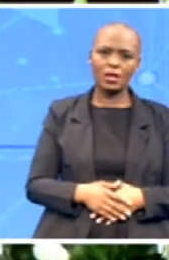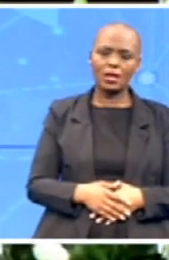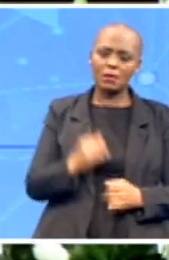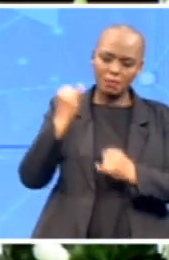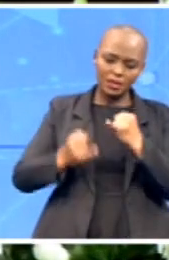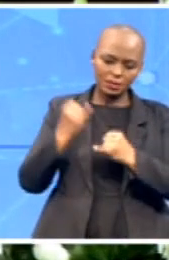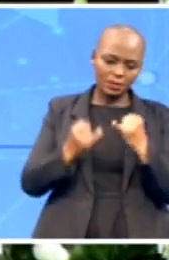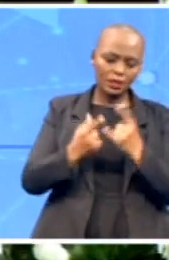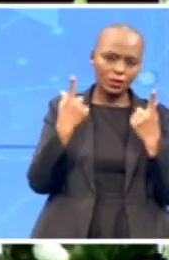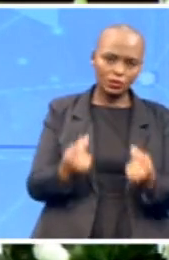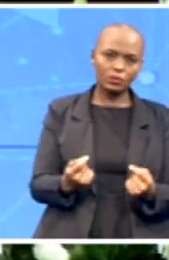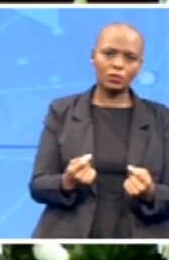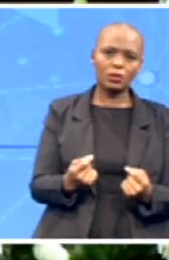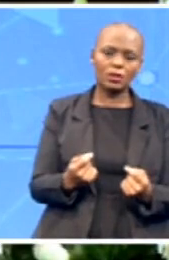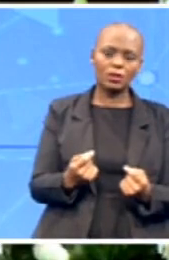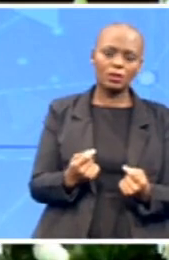Hailale.